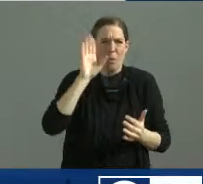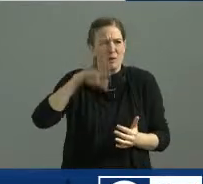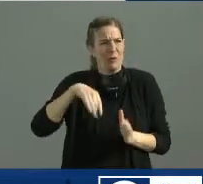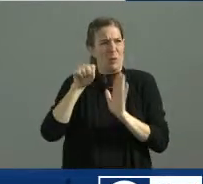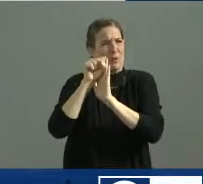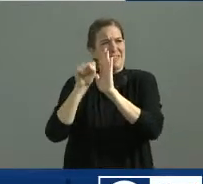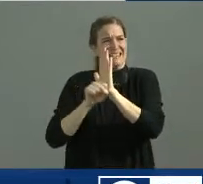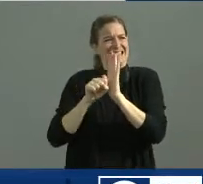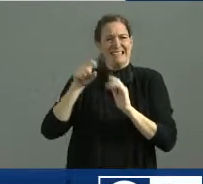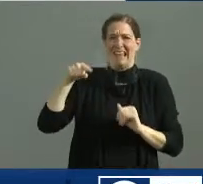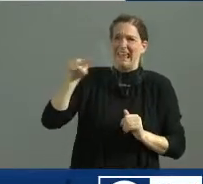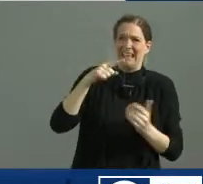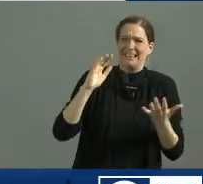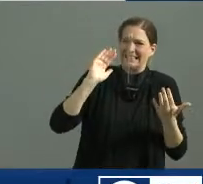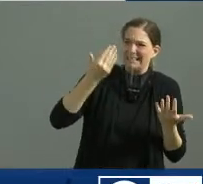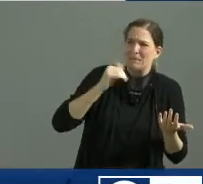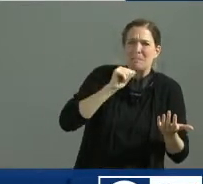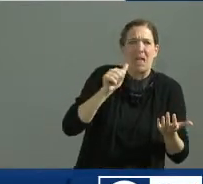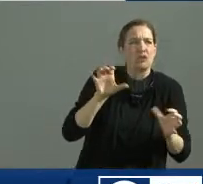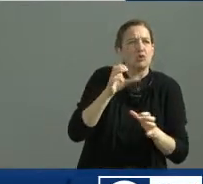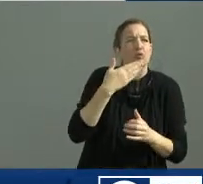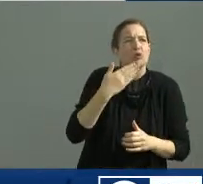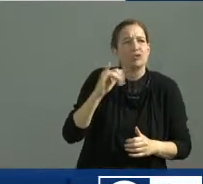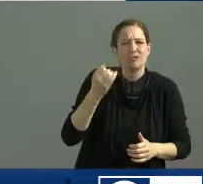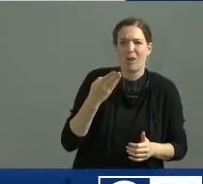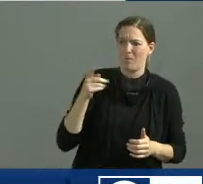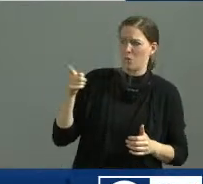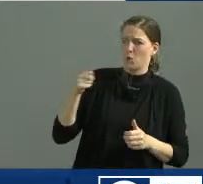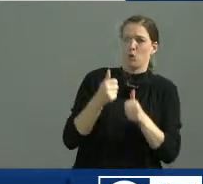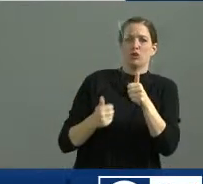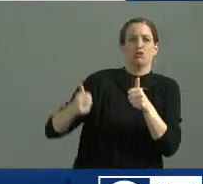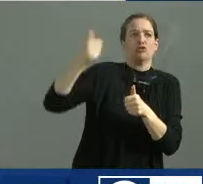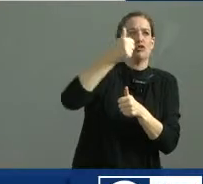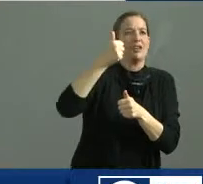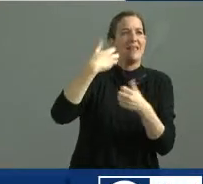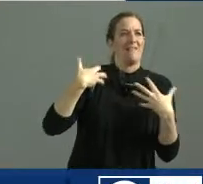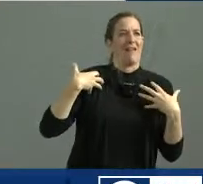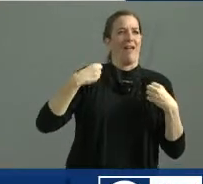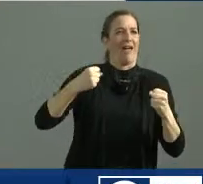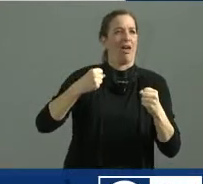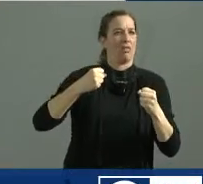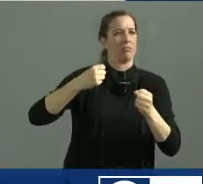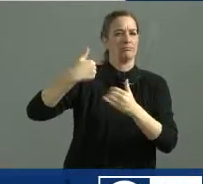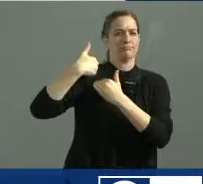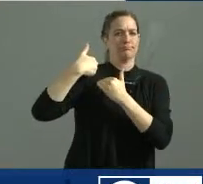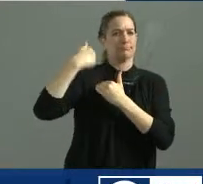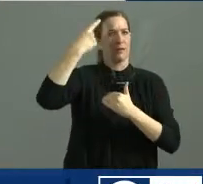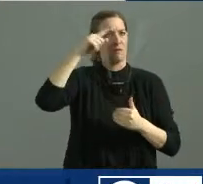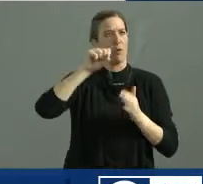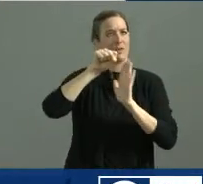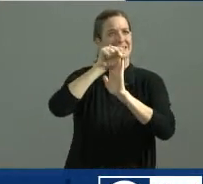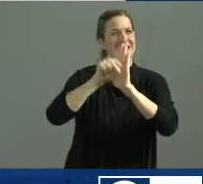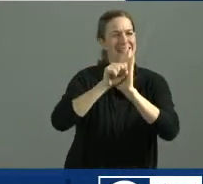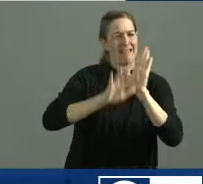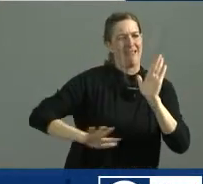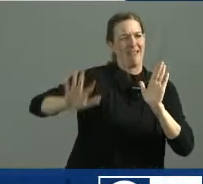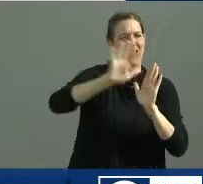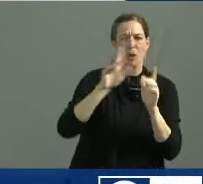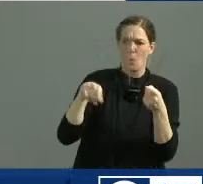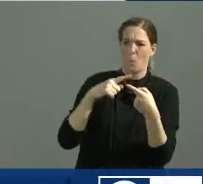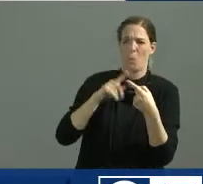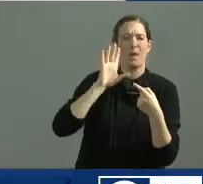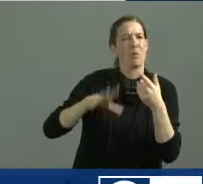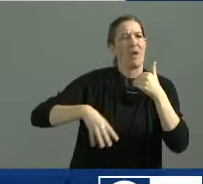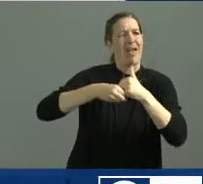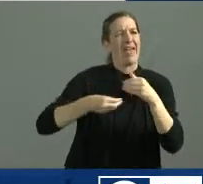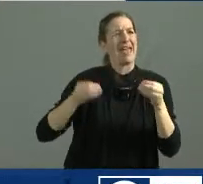You're the chief health officer of the state. When are we going to get to the point where we should actually implement more mitigation strategies?